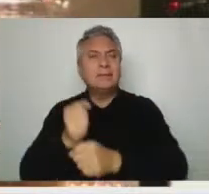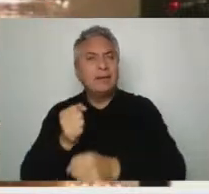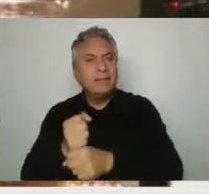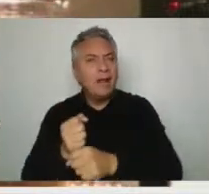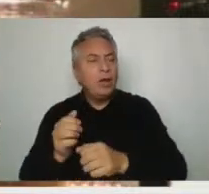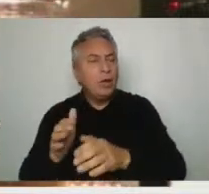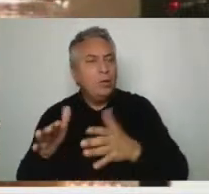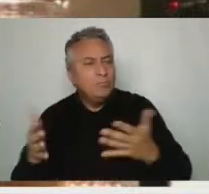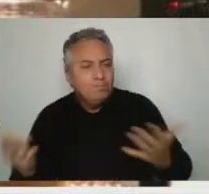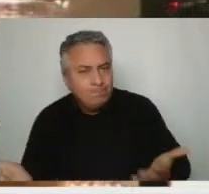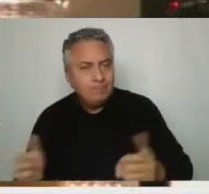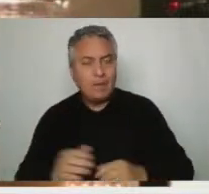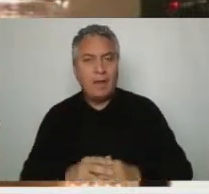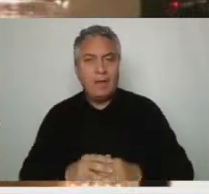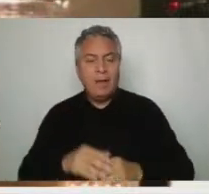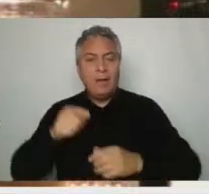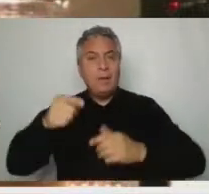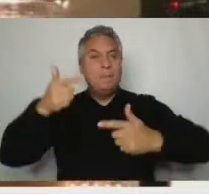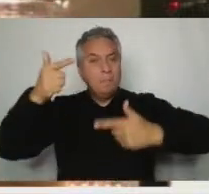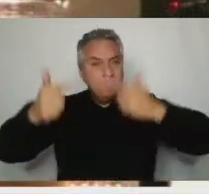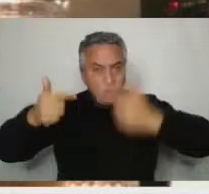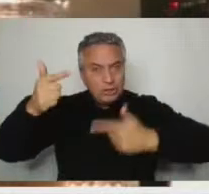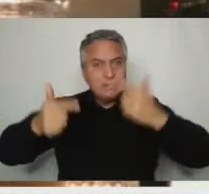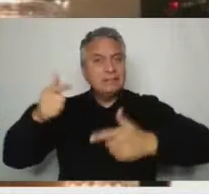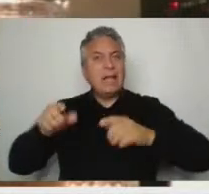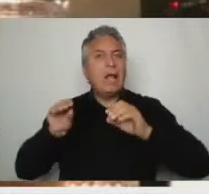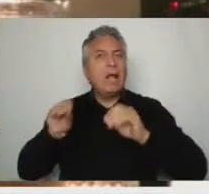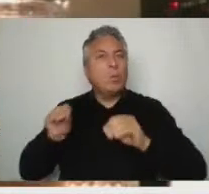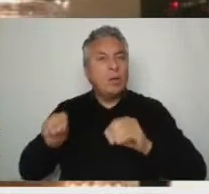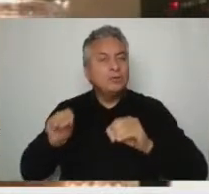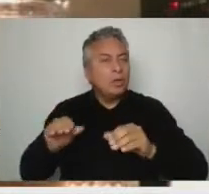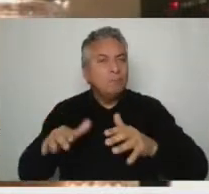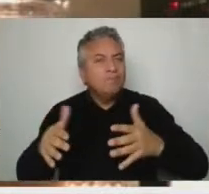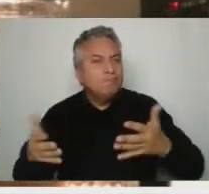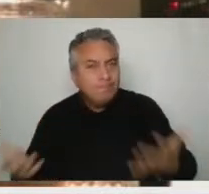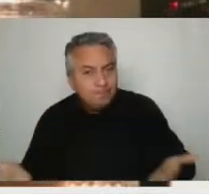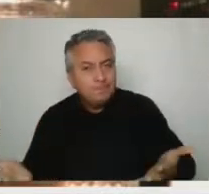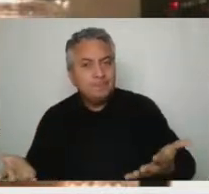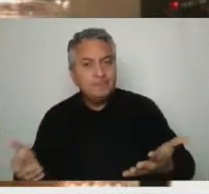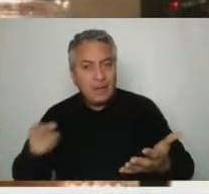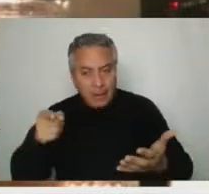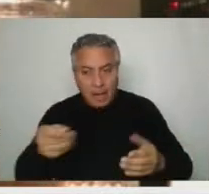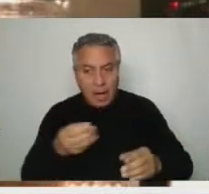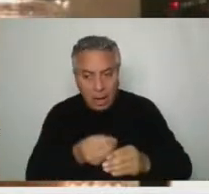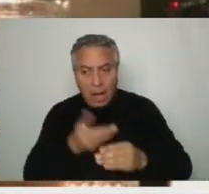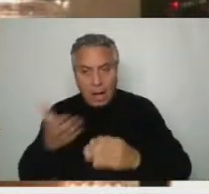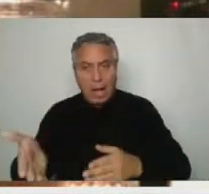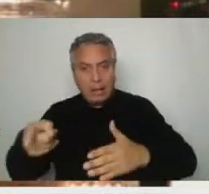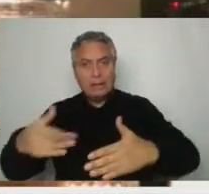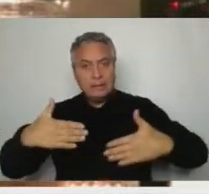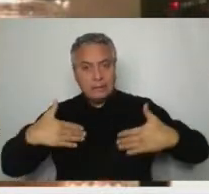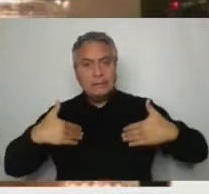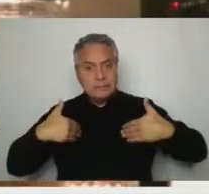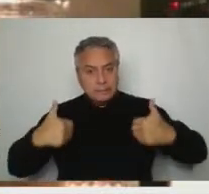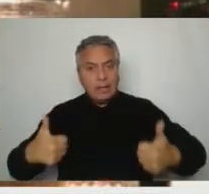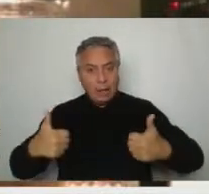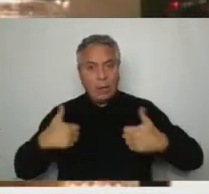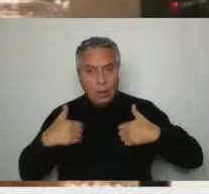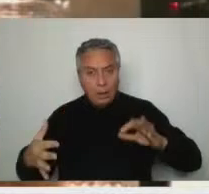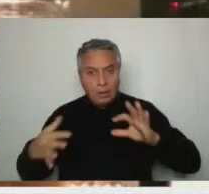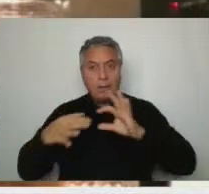it refers to how an education policy, for example, or a labor policy